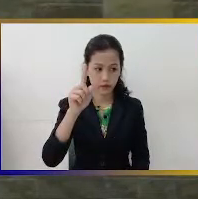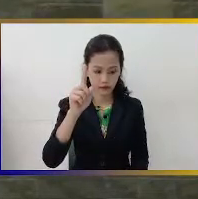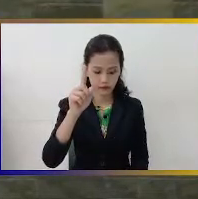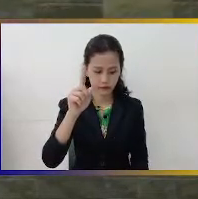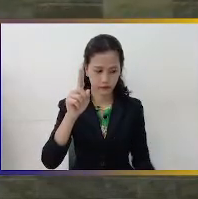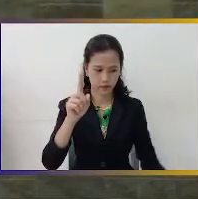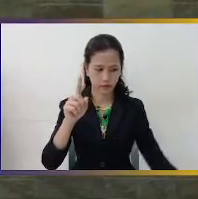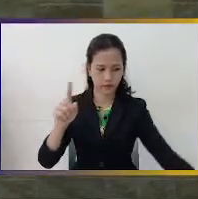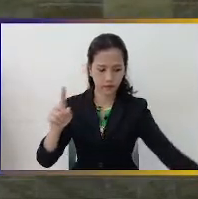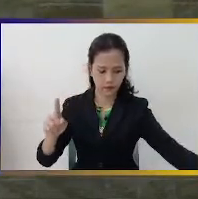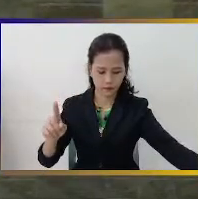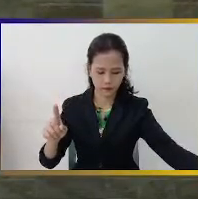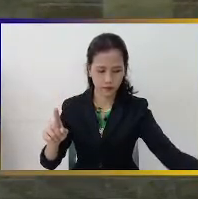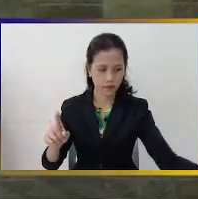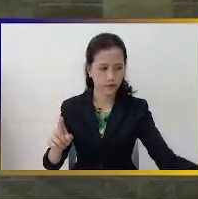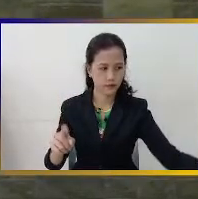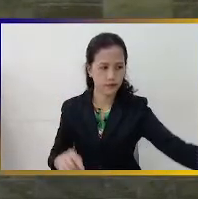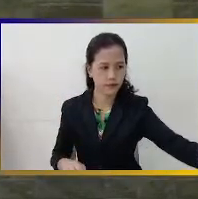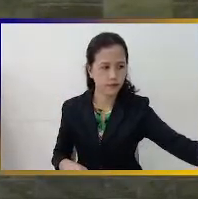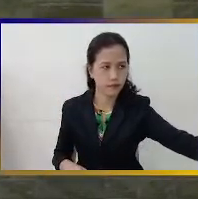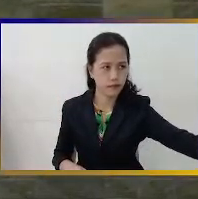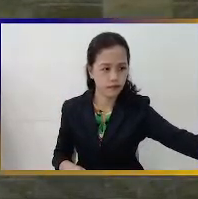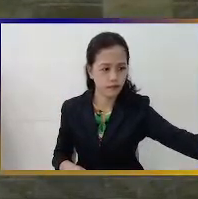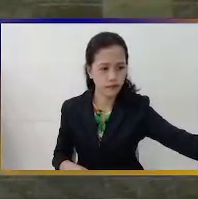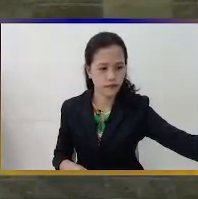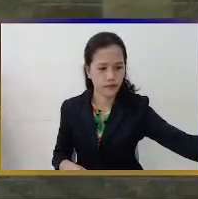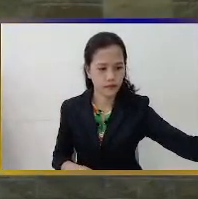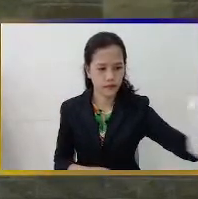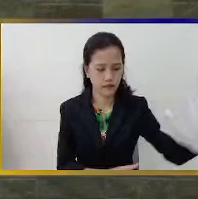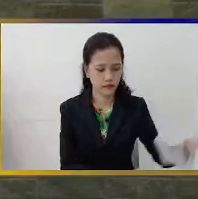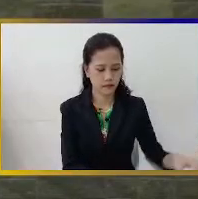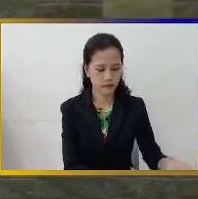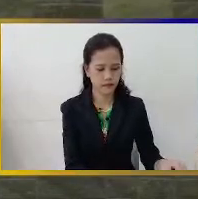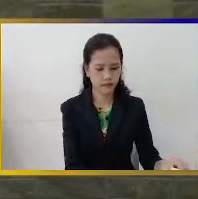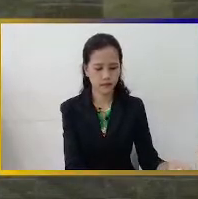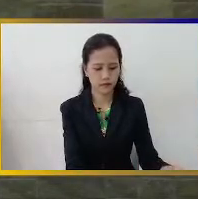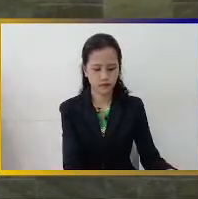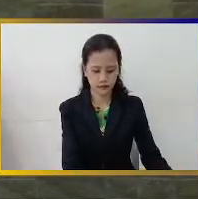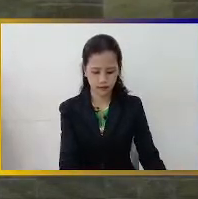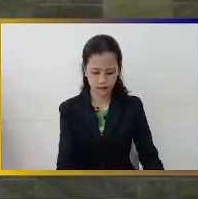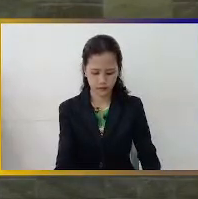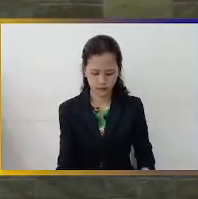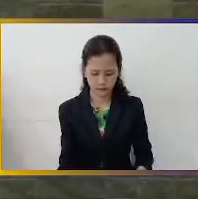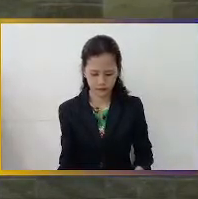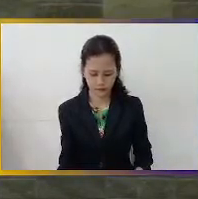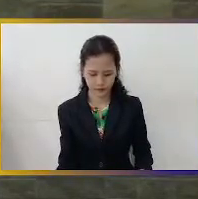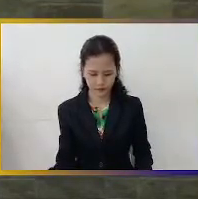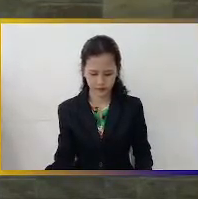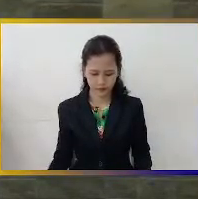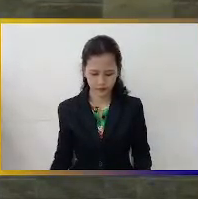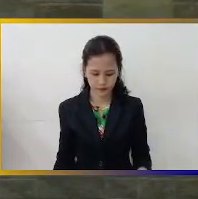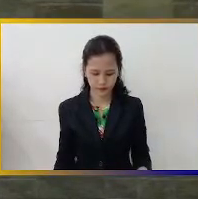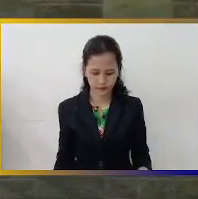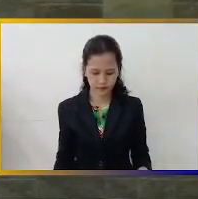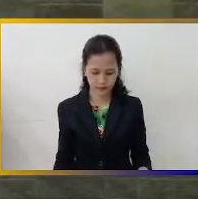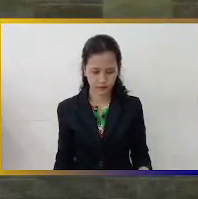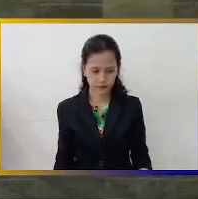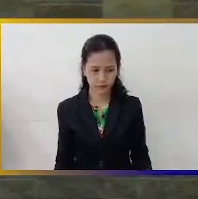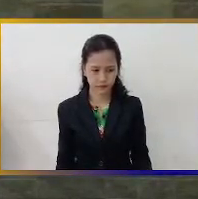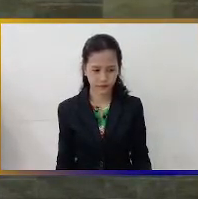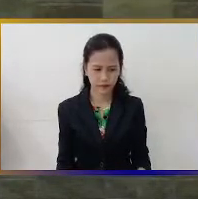and ye princes of the house of Israel, is it not for you to know judgment? So, kita nyo po